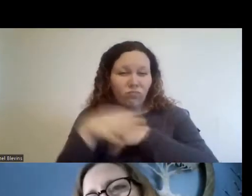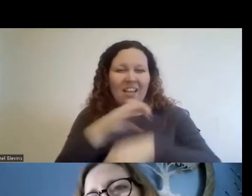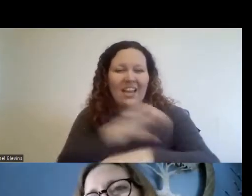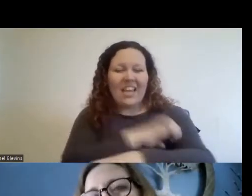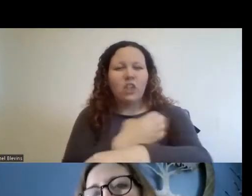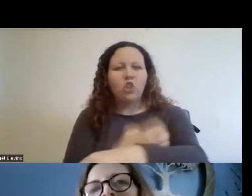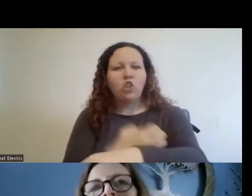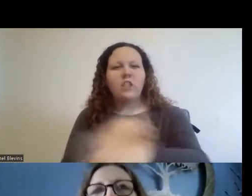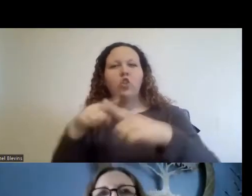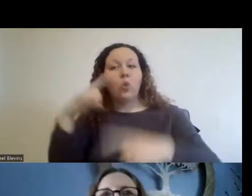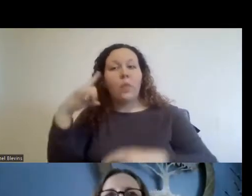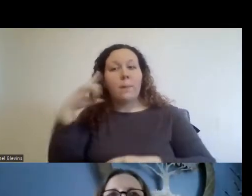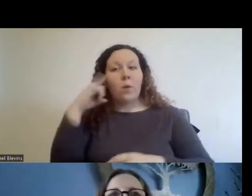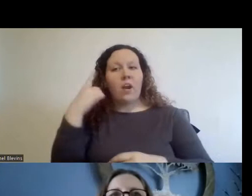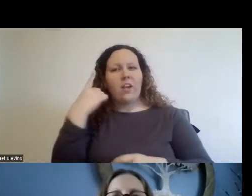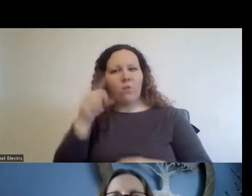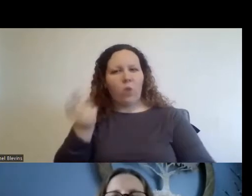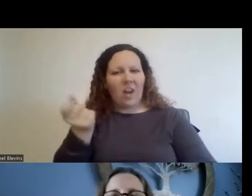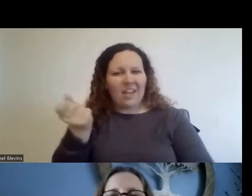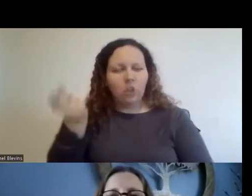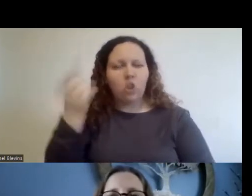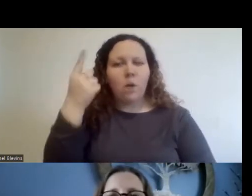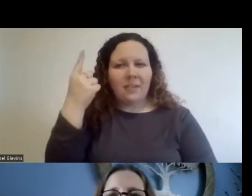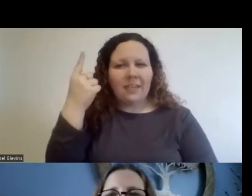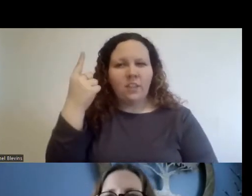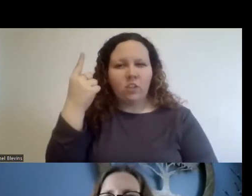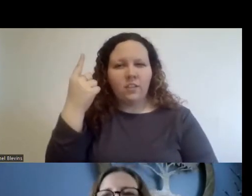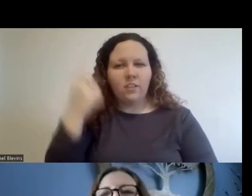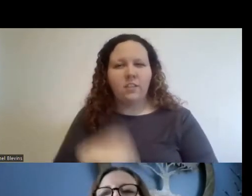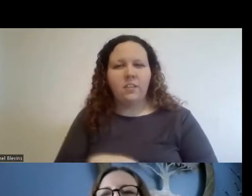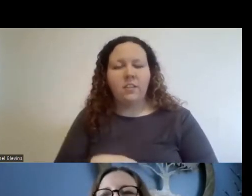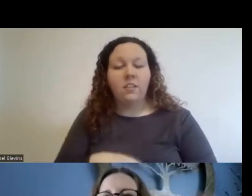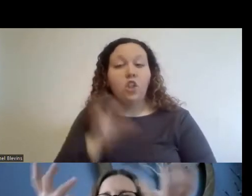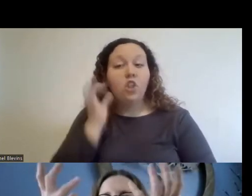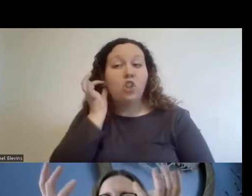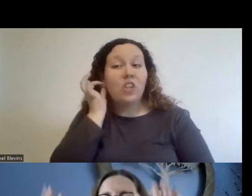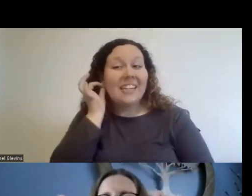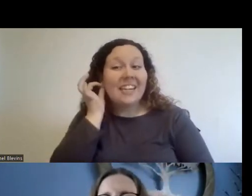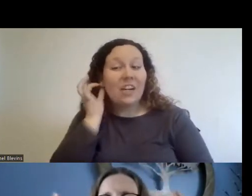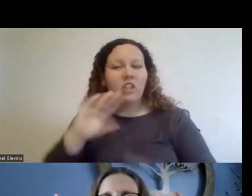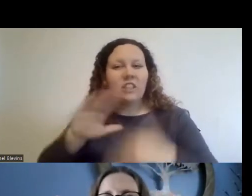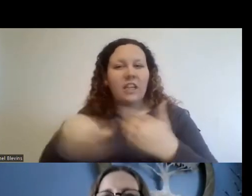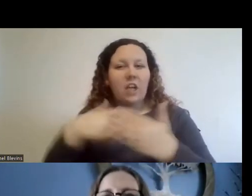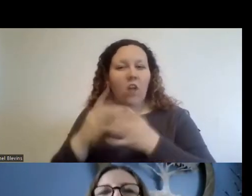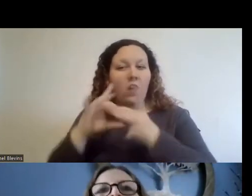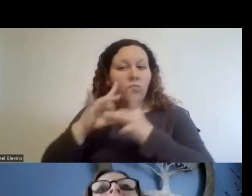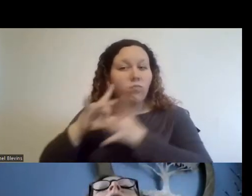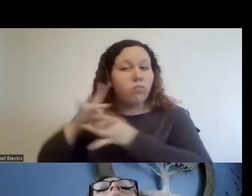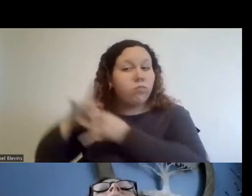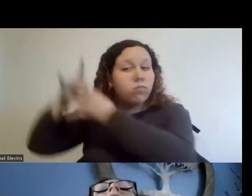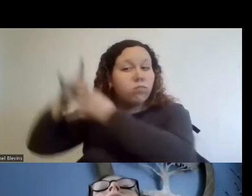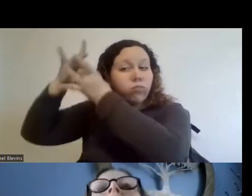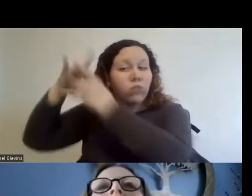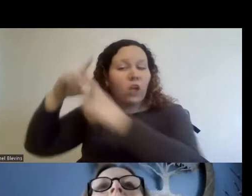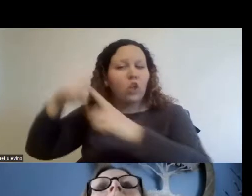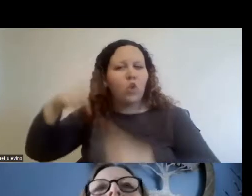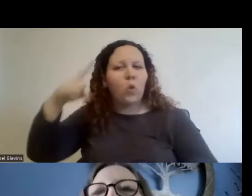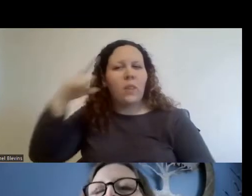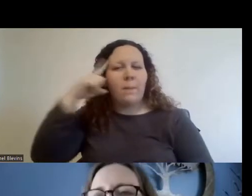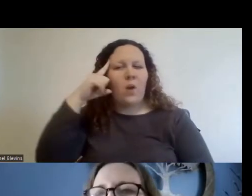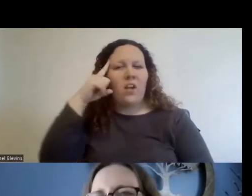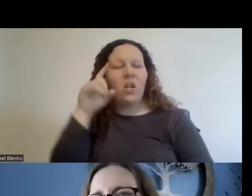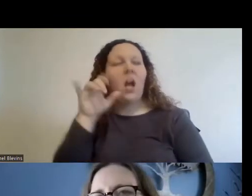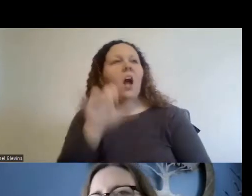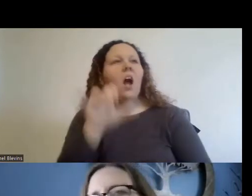interpretation. So your ears and your auditory pathways send all that information to the brain, and the brain goes, oh, that was